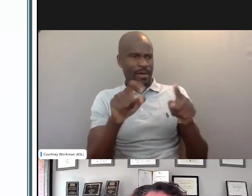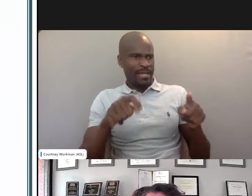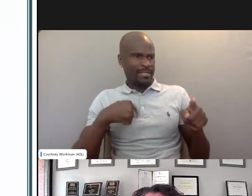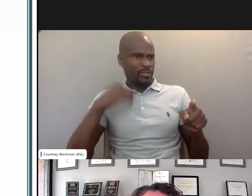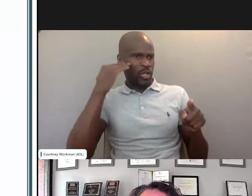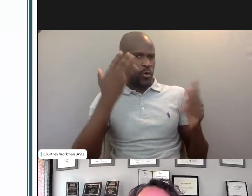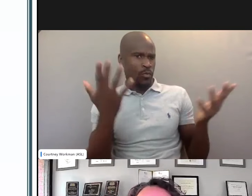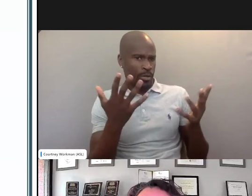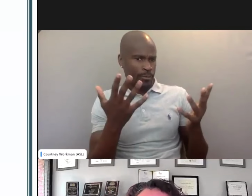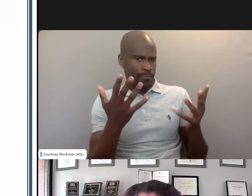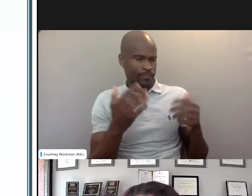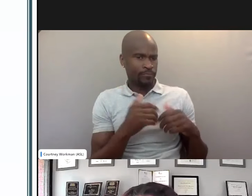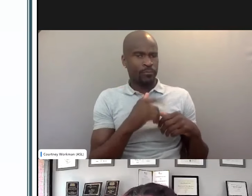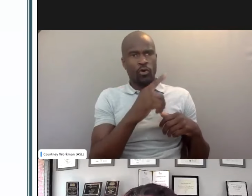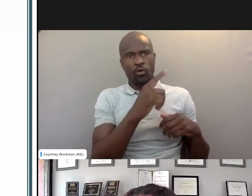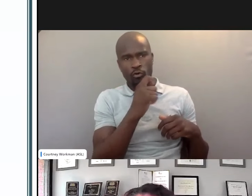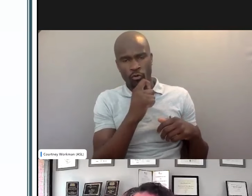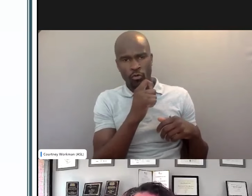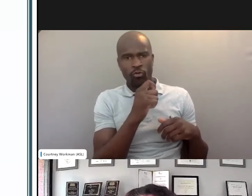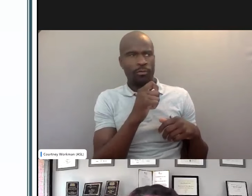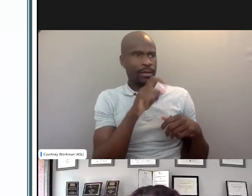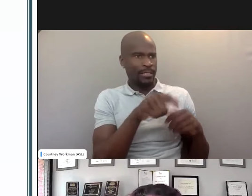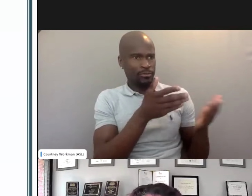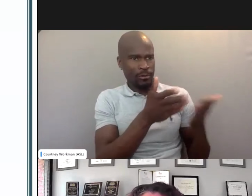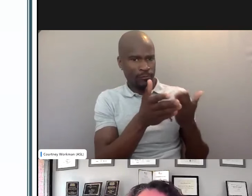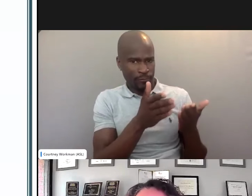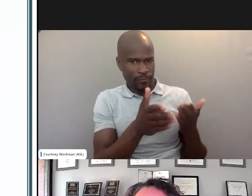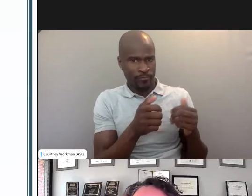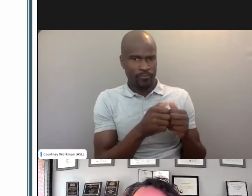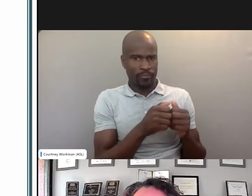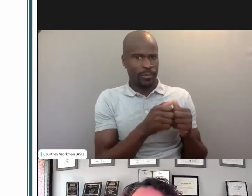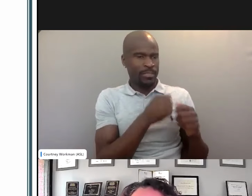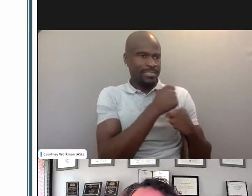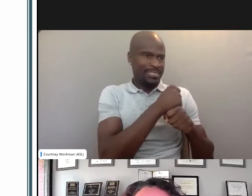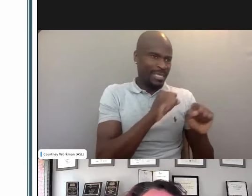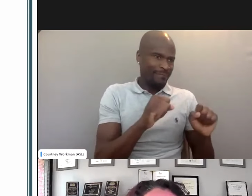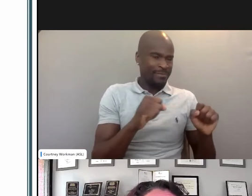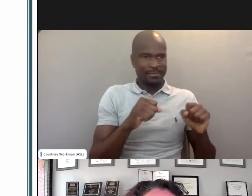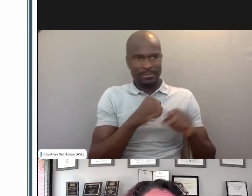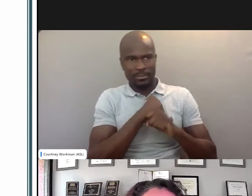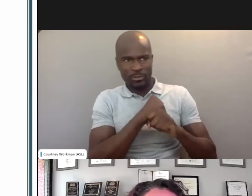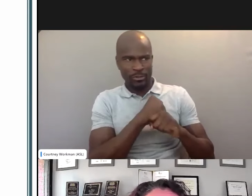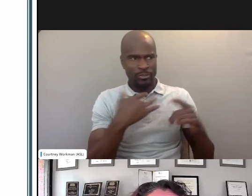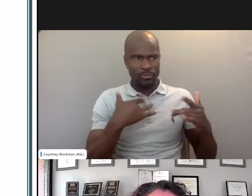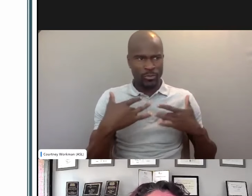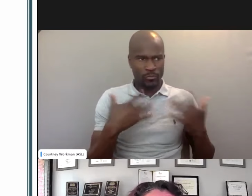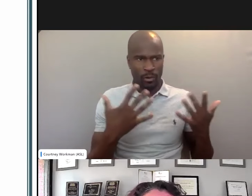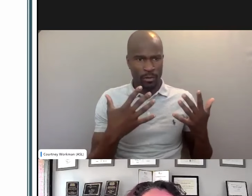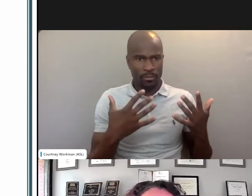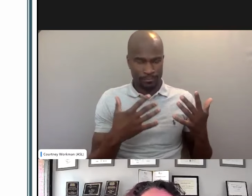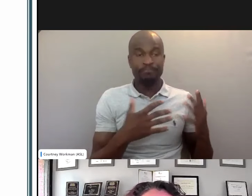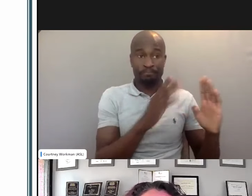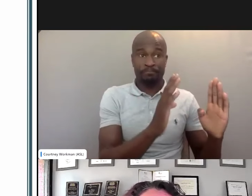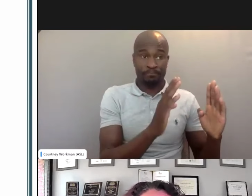the resources? Who are the populations I need to serve? What is the safety and security concerns? Listen to what people have to